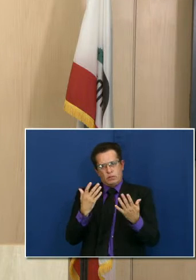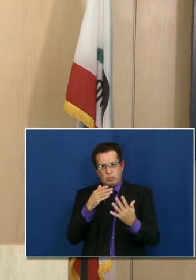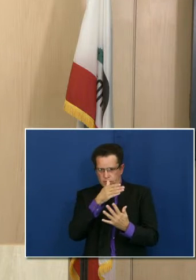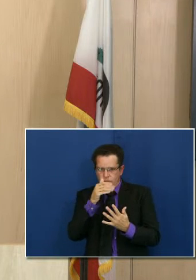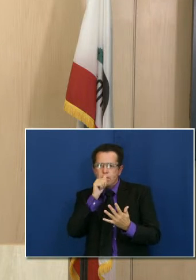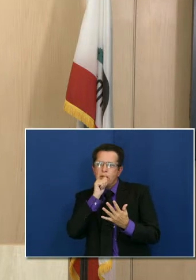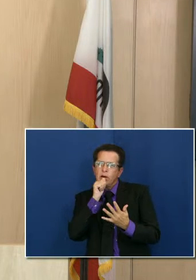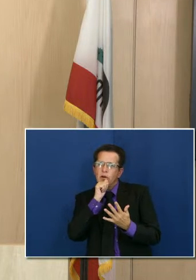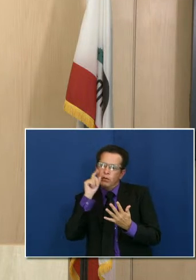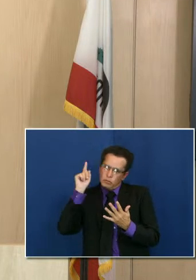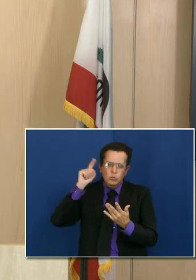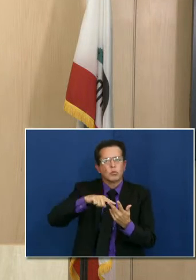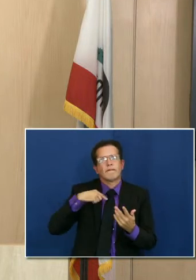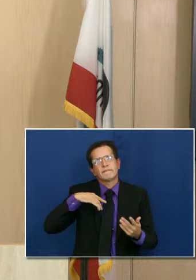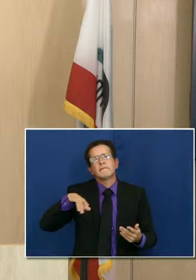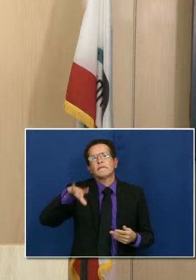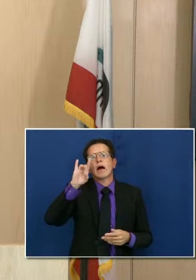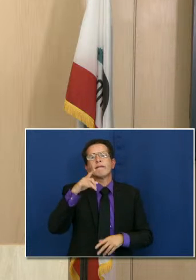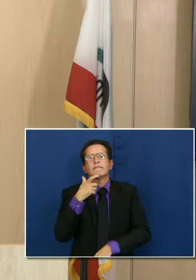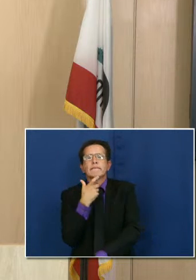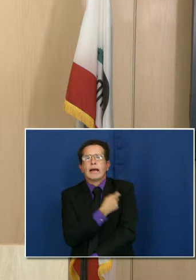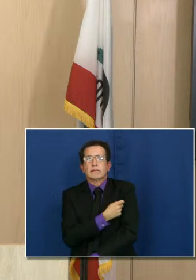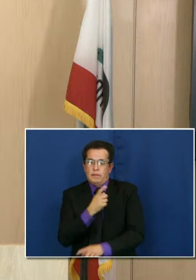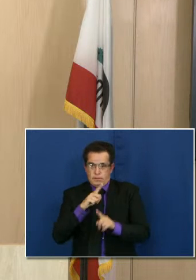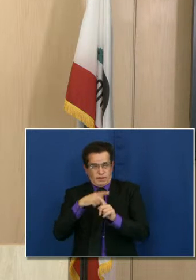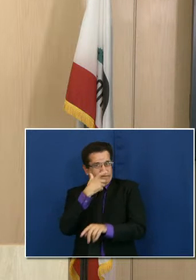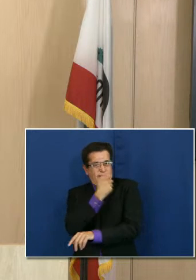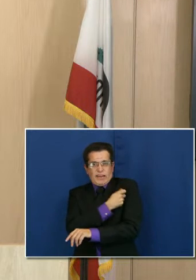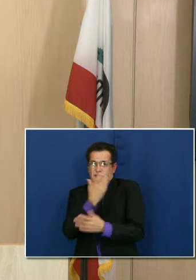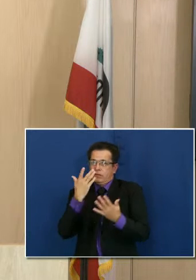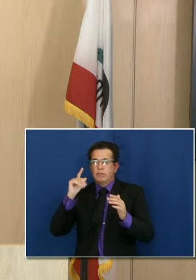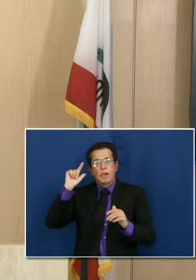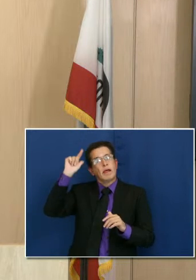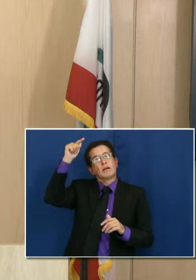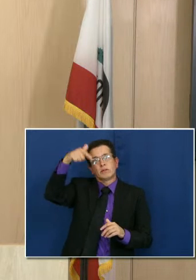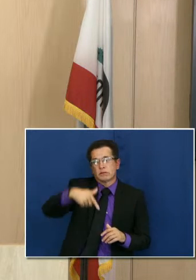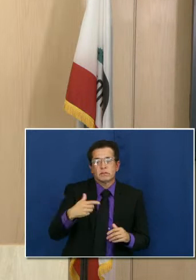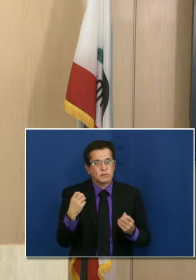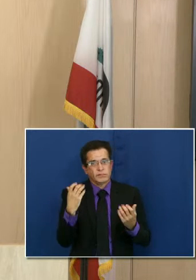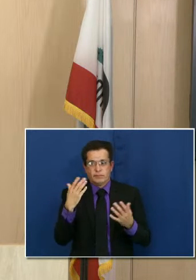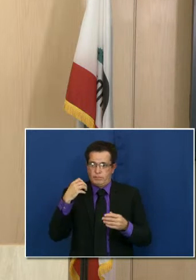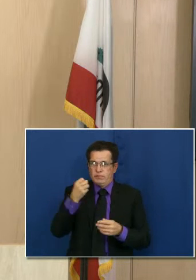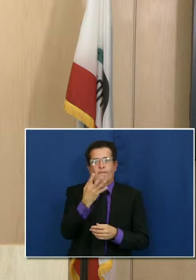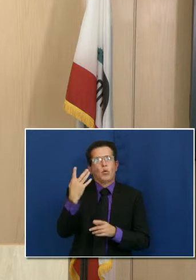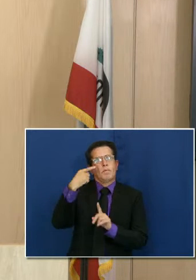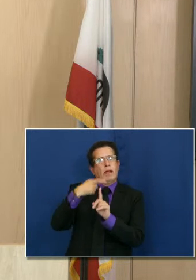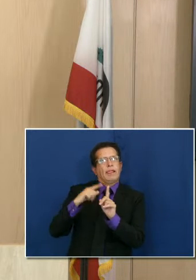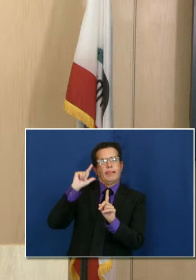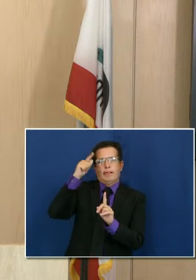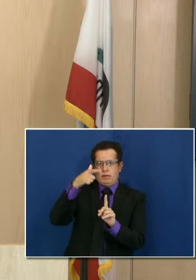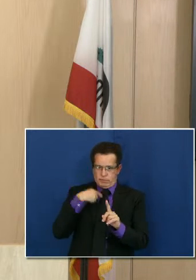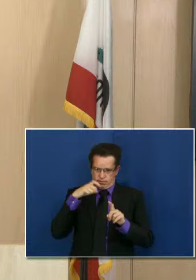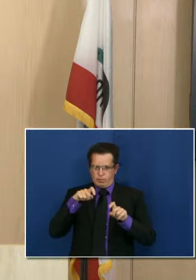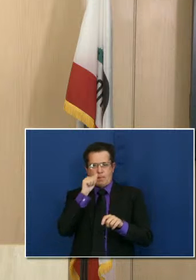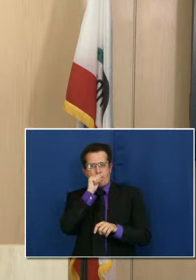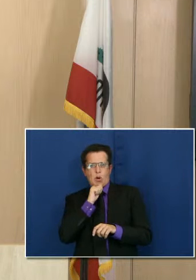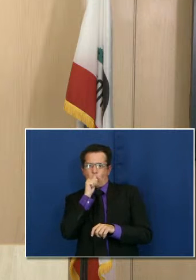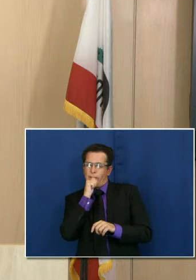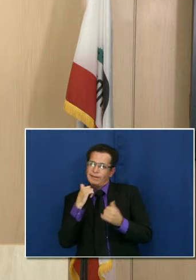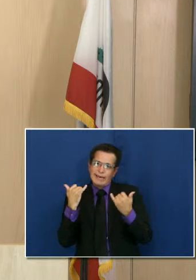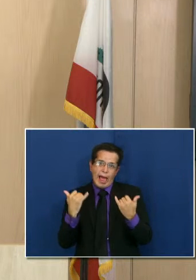of a vaccine arriving. But again, that vaccine is going to take many, many, many months. And so we have to confront the situation we face